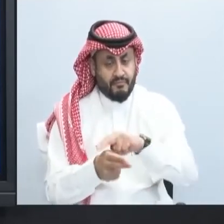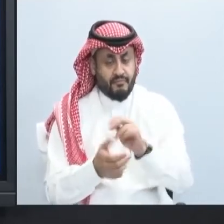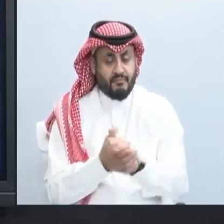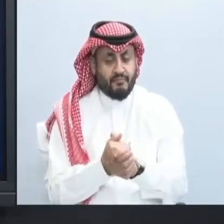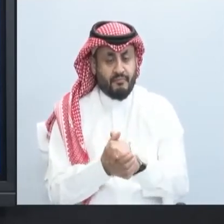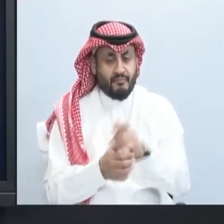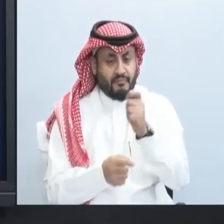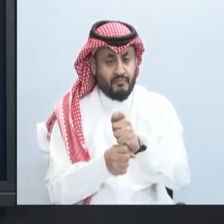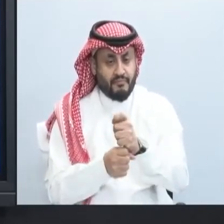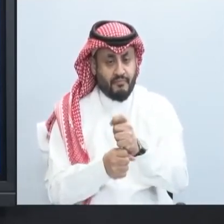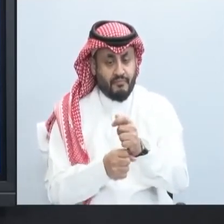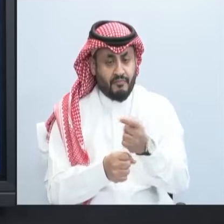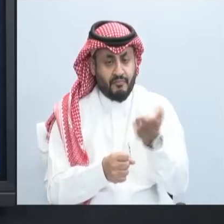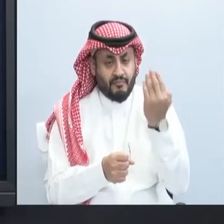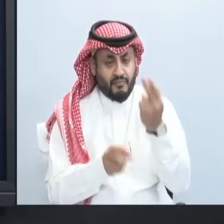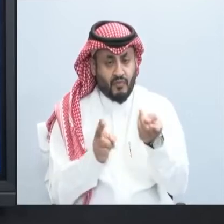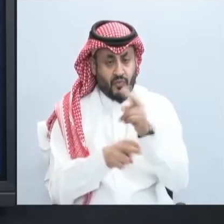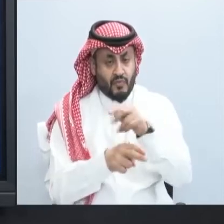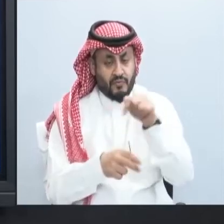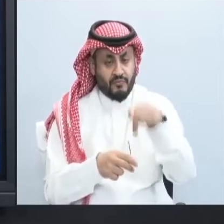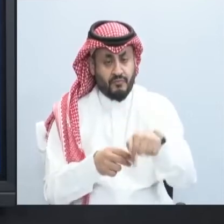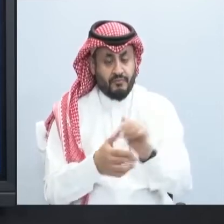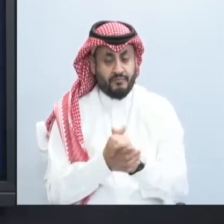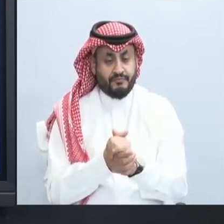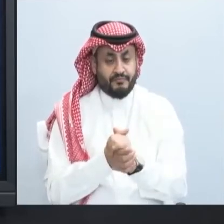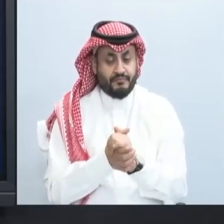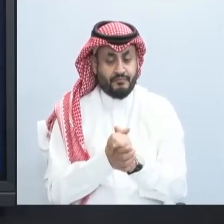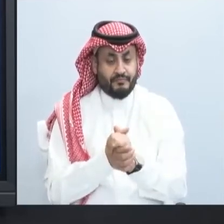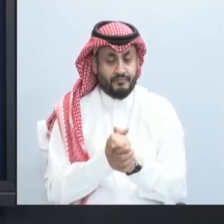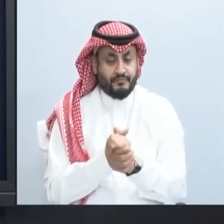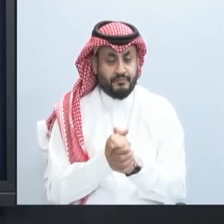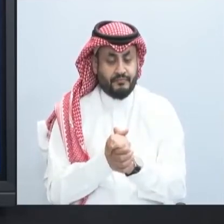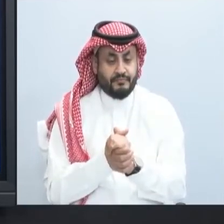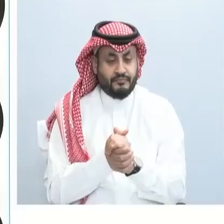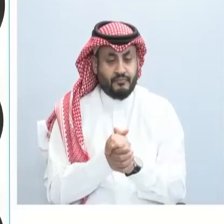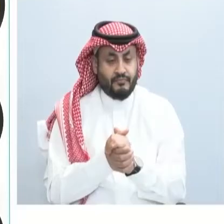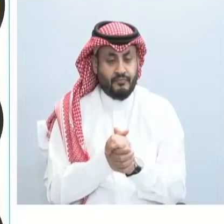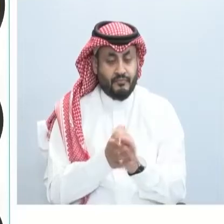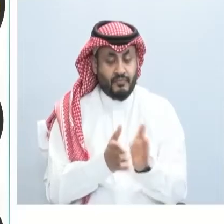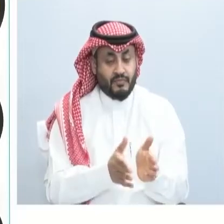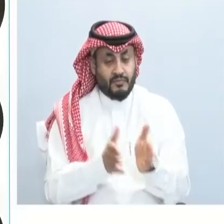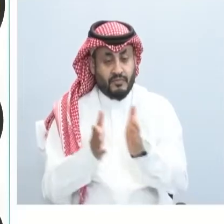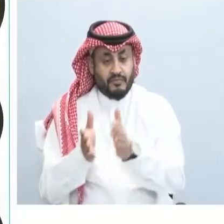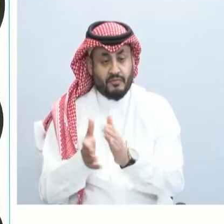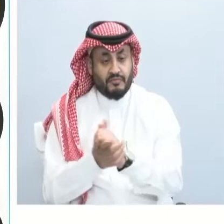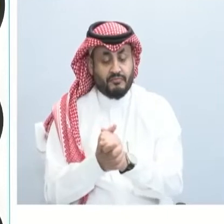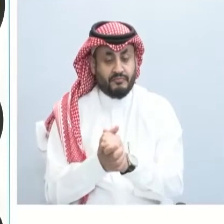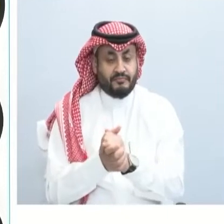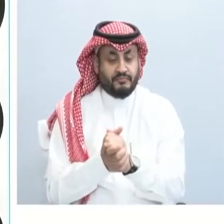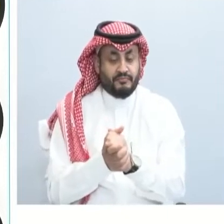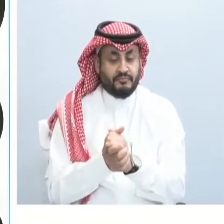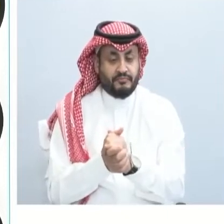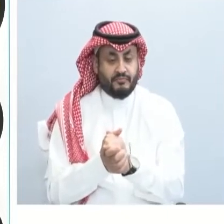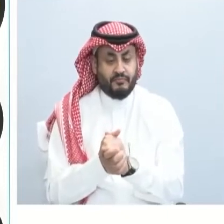verbs from the past to the present. And after this, in our last lesson,